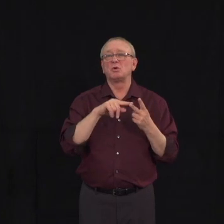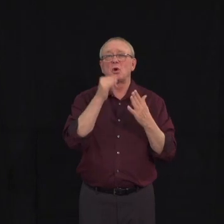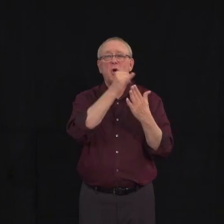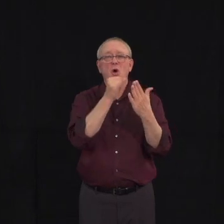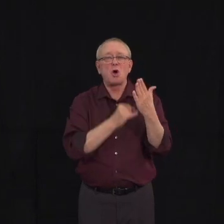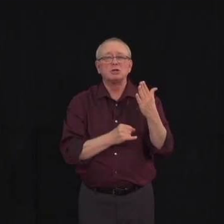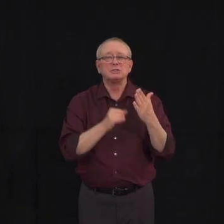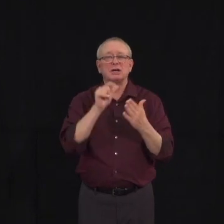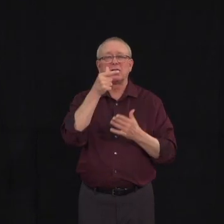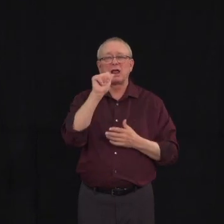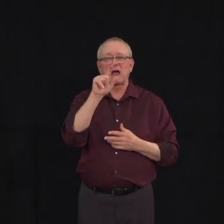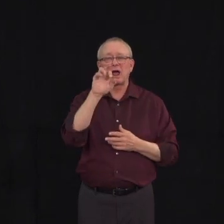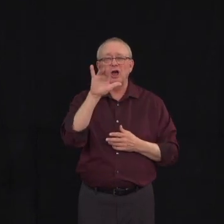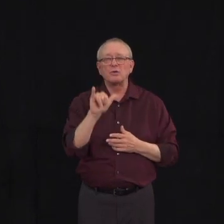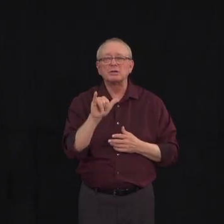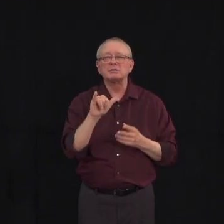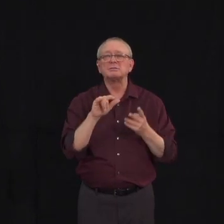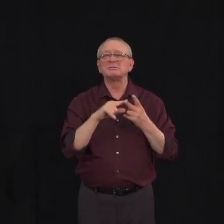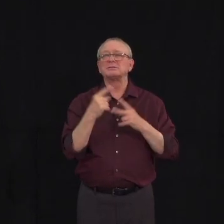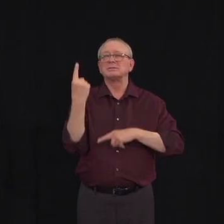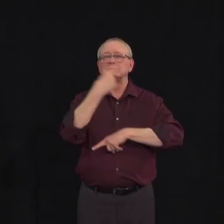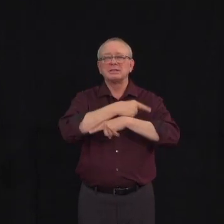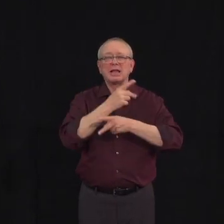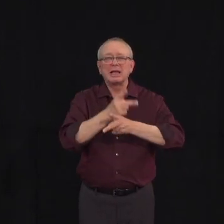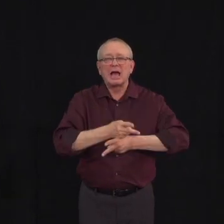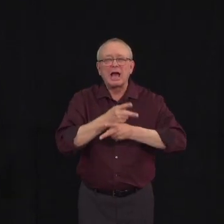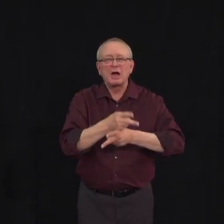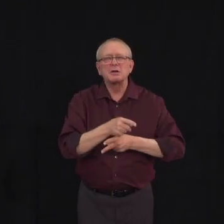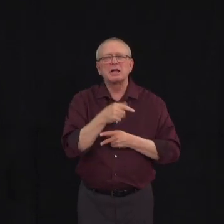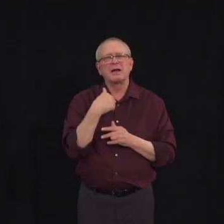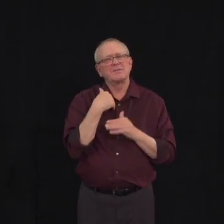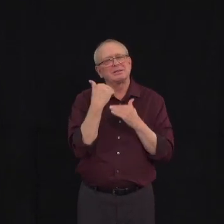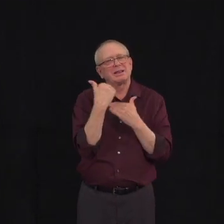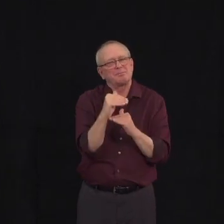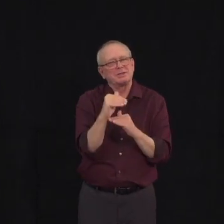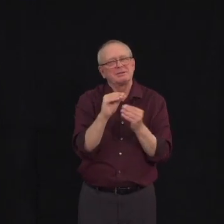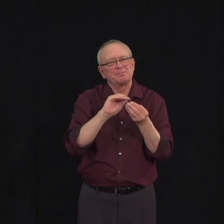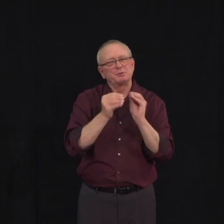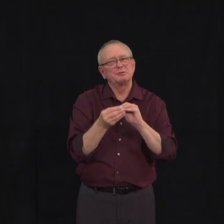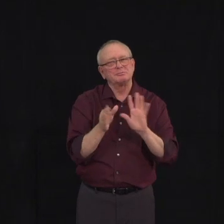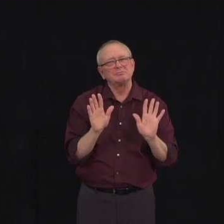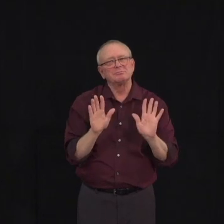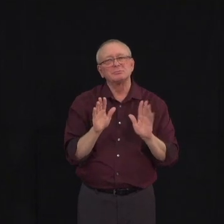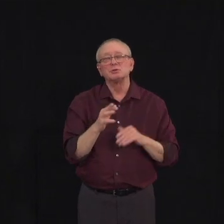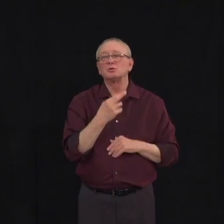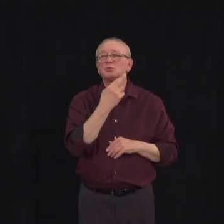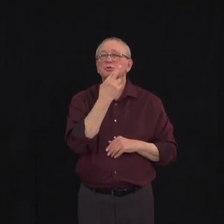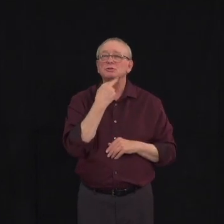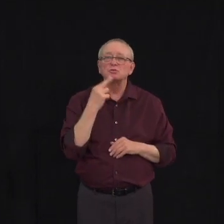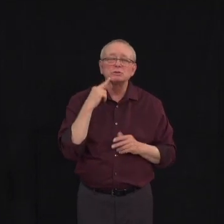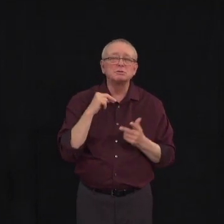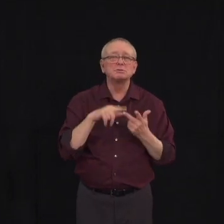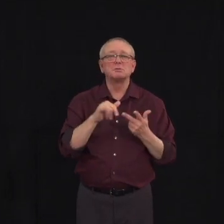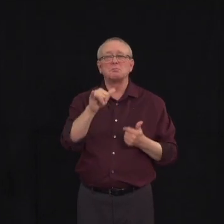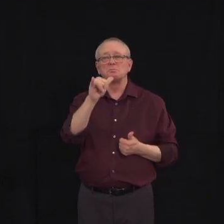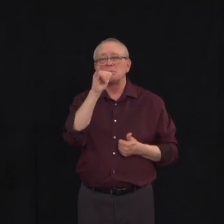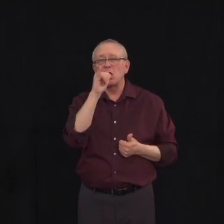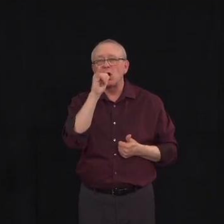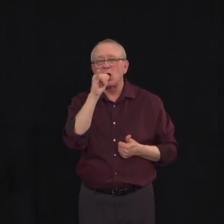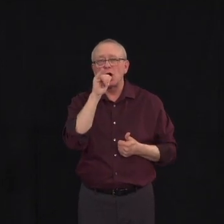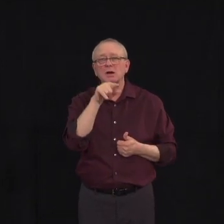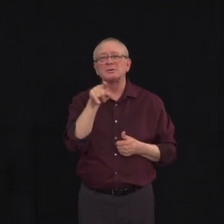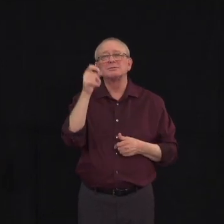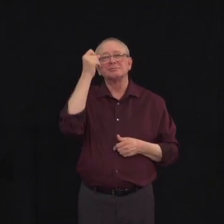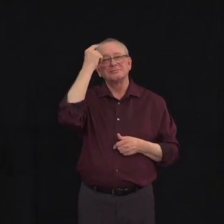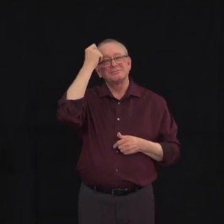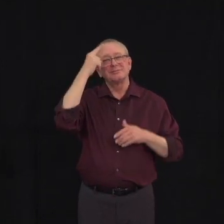lounges, and bars if they can maintain social distancing, such as public seating at 50% capacity, and